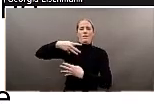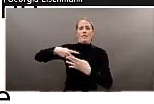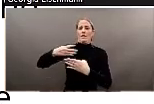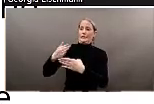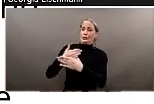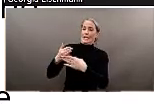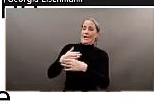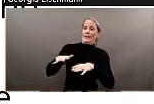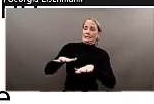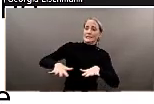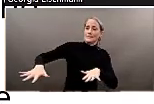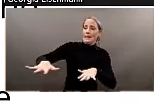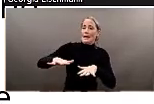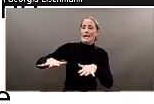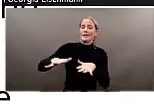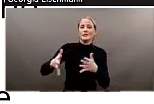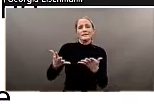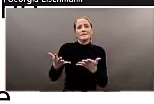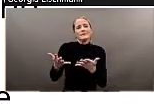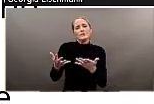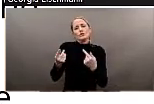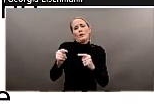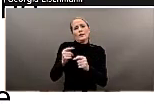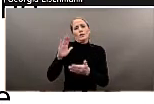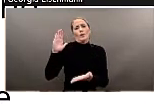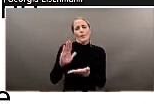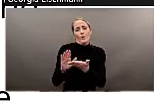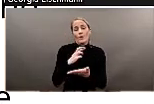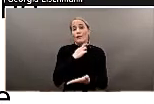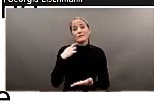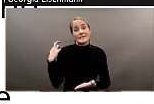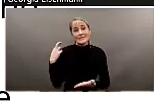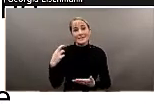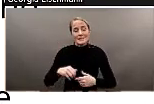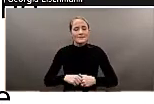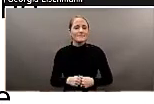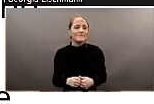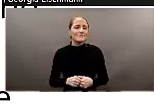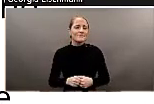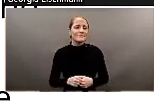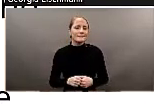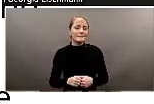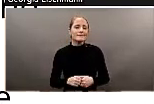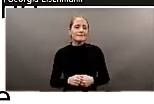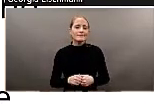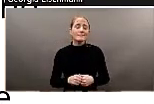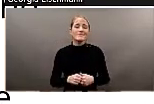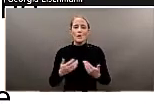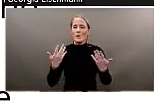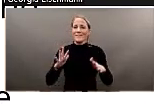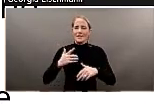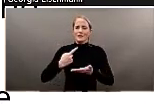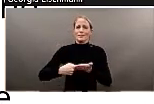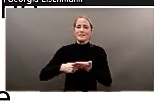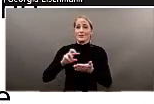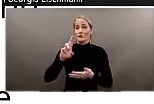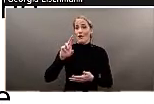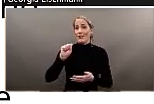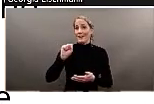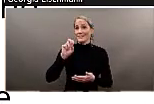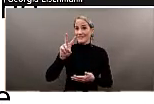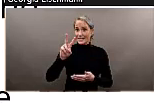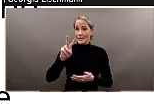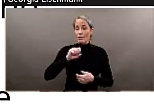high season of respiratory illness, we want to avoid all of that unnecessary risk. And then we talked a little bit